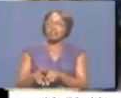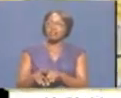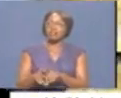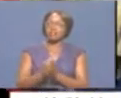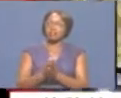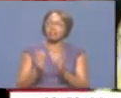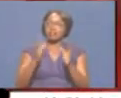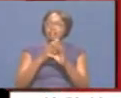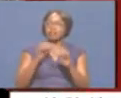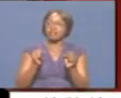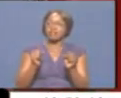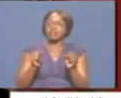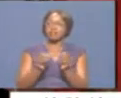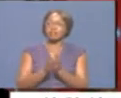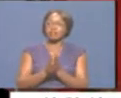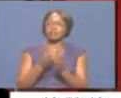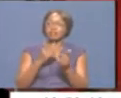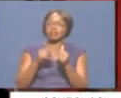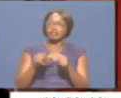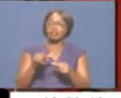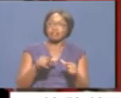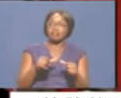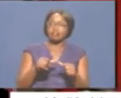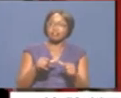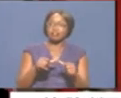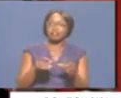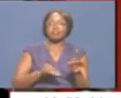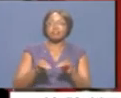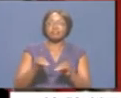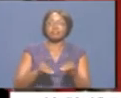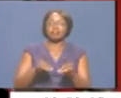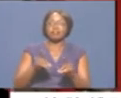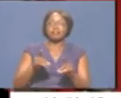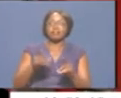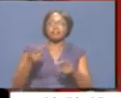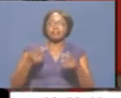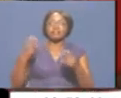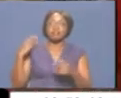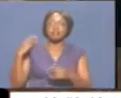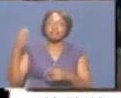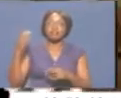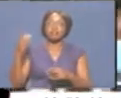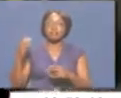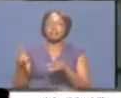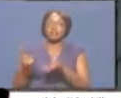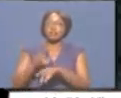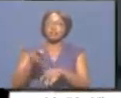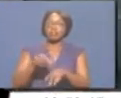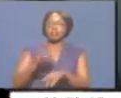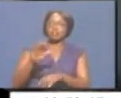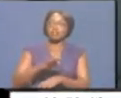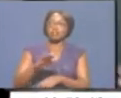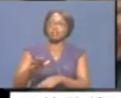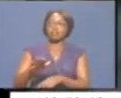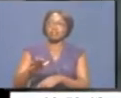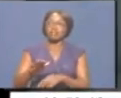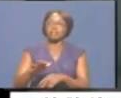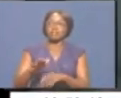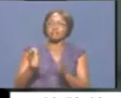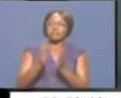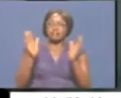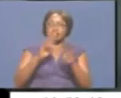Mm, mm. You talk about, you know, defining heroes, and some of that work is actually in the National Assembly. Yes. Do you think we are celebrating our national